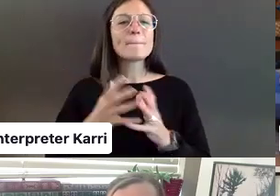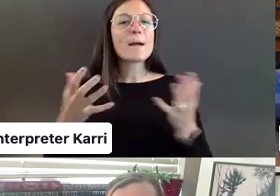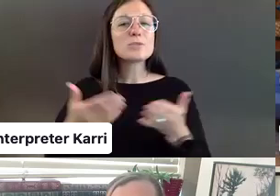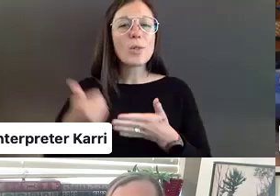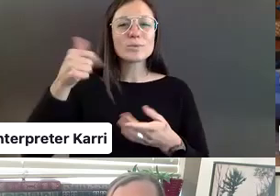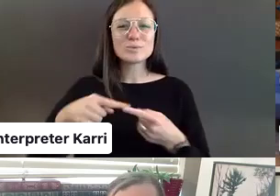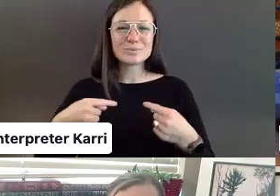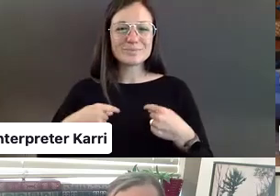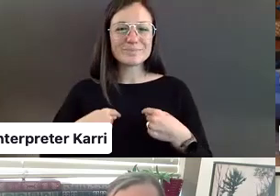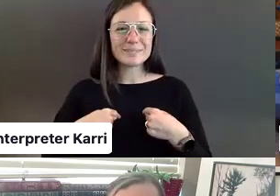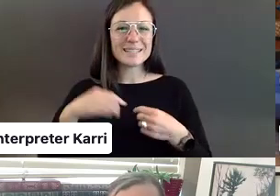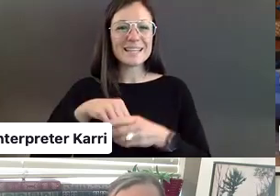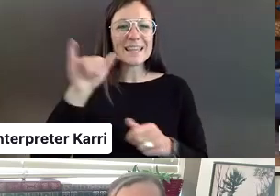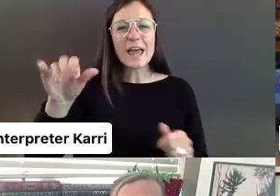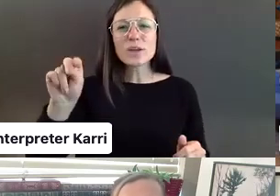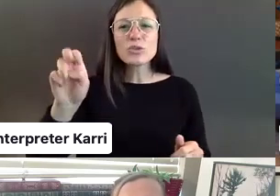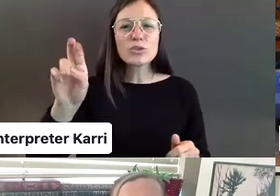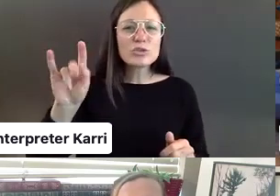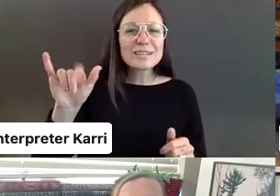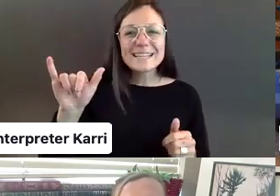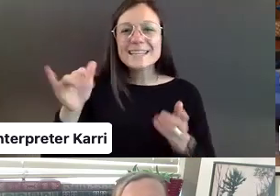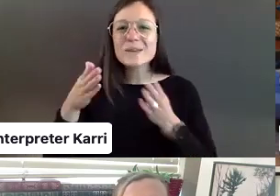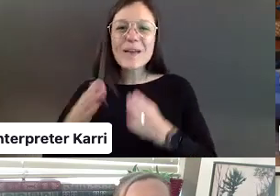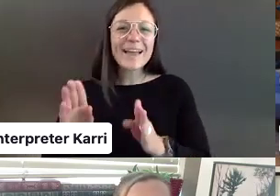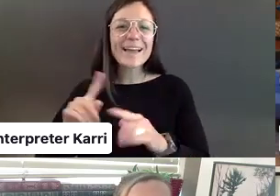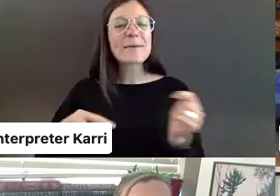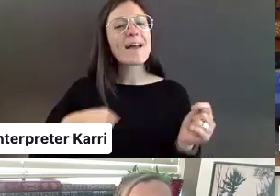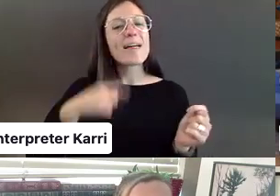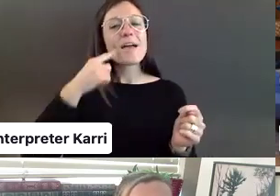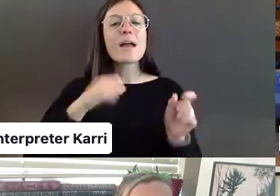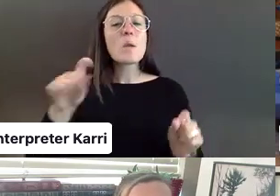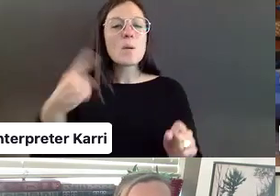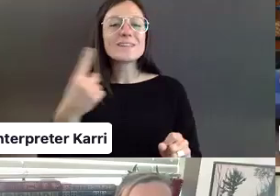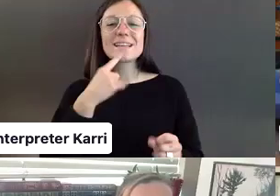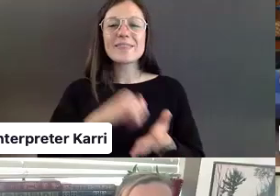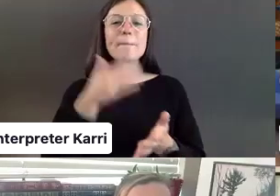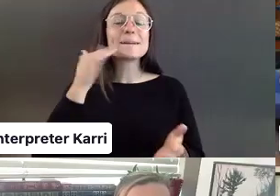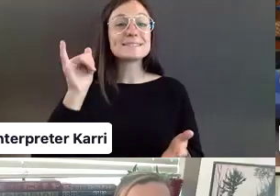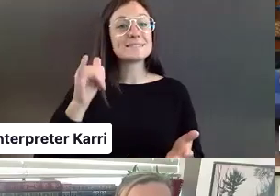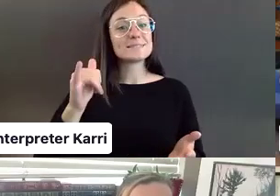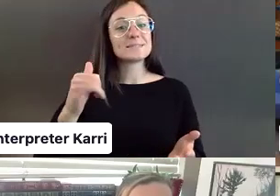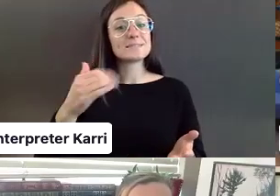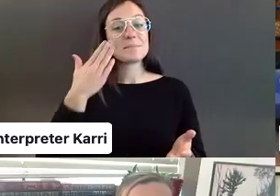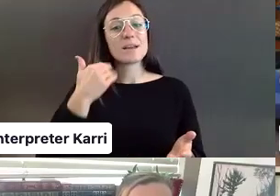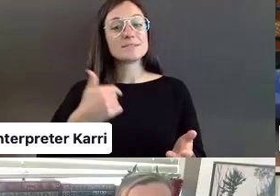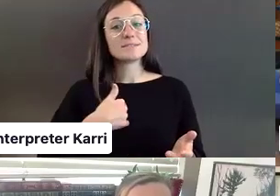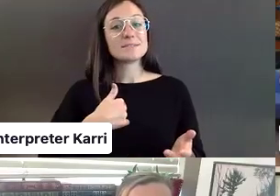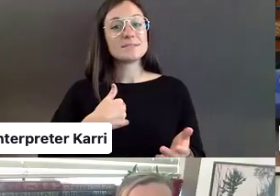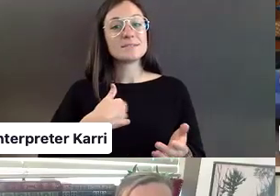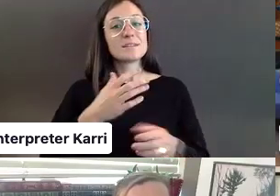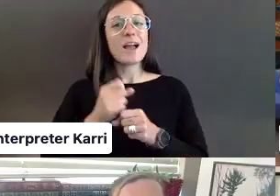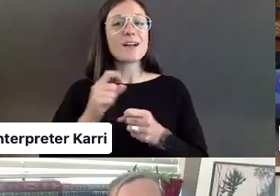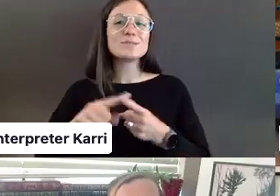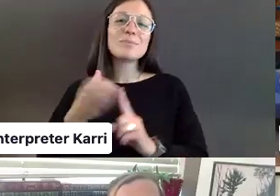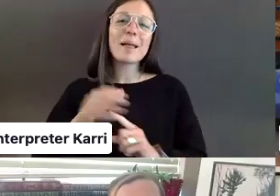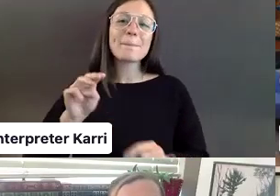me in that like that nerdy whatever way. But I think I can only say that because I got to play Meg